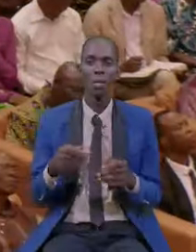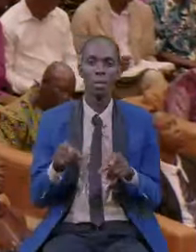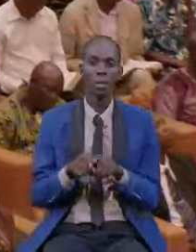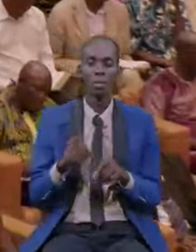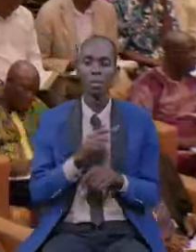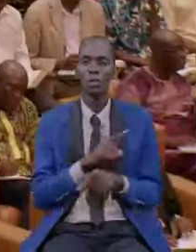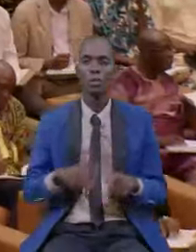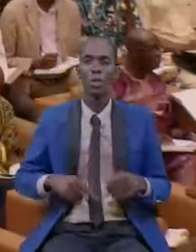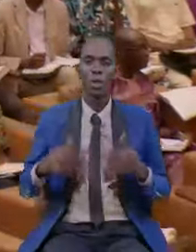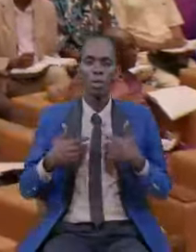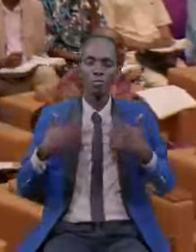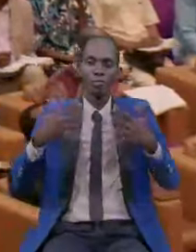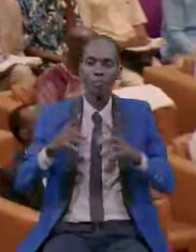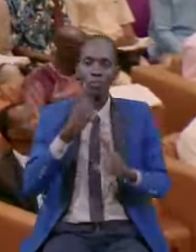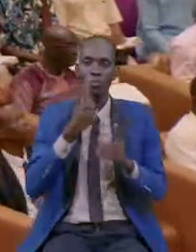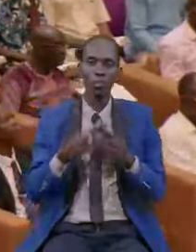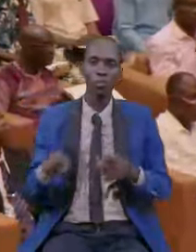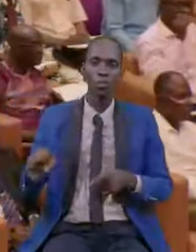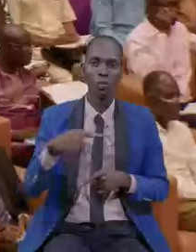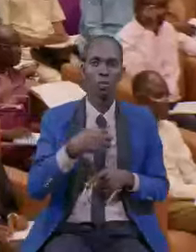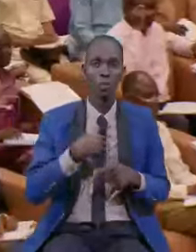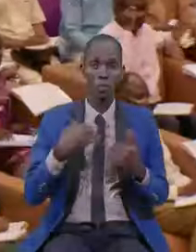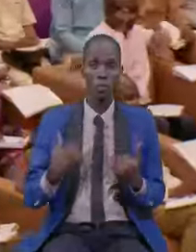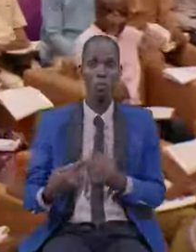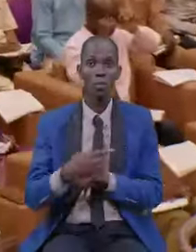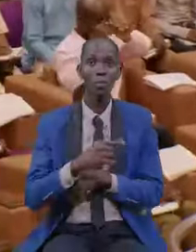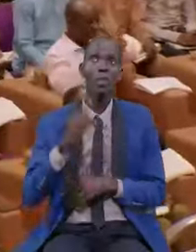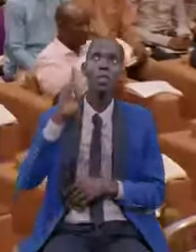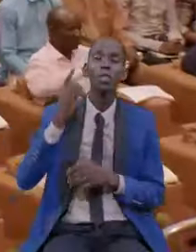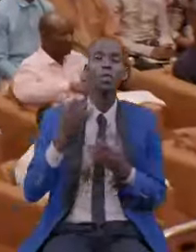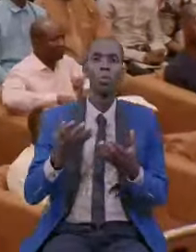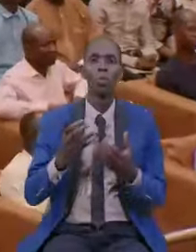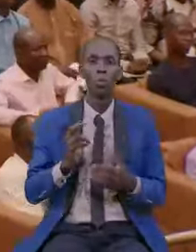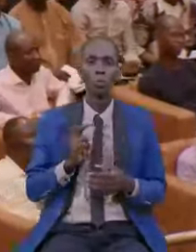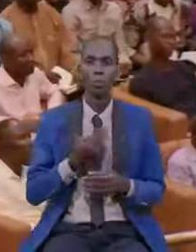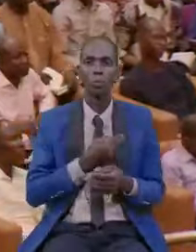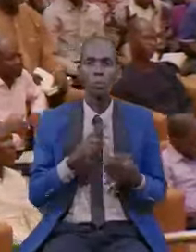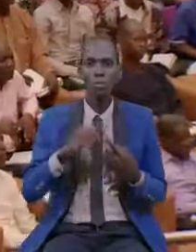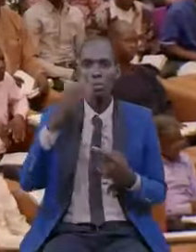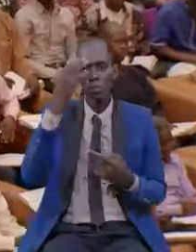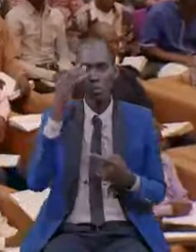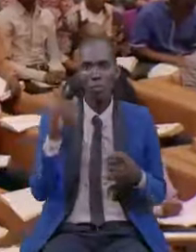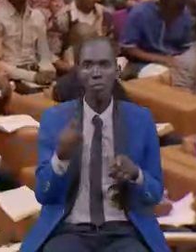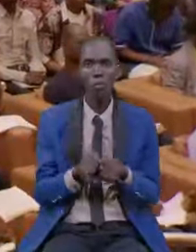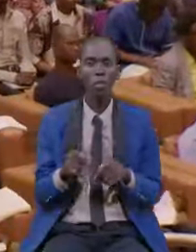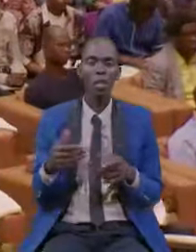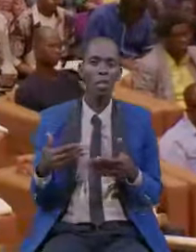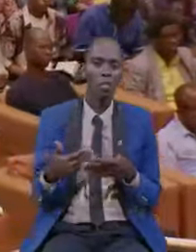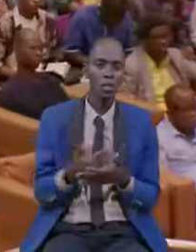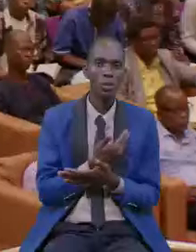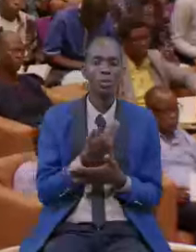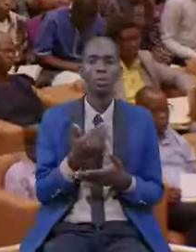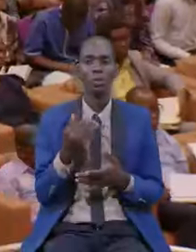us today, he wants us to know, as New Testament believers, that we need to live